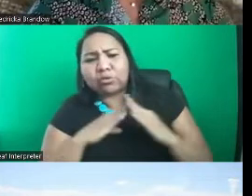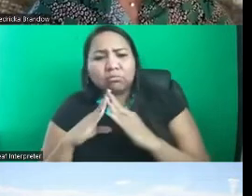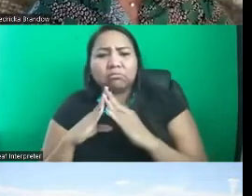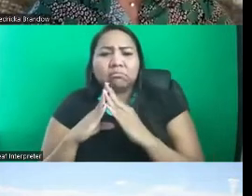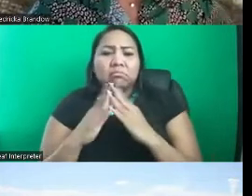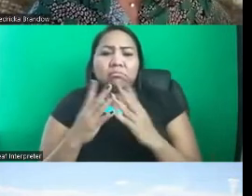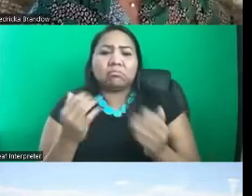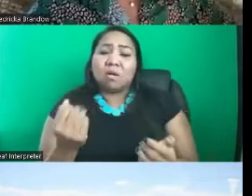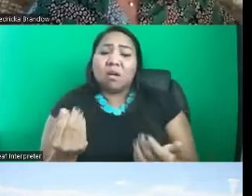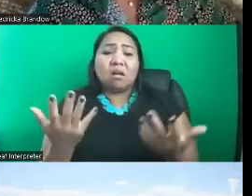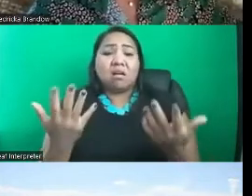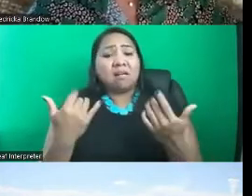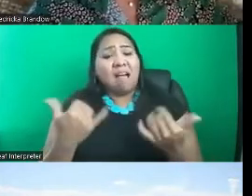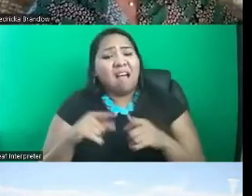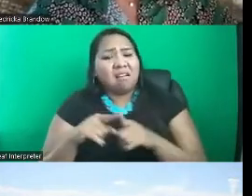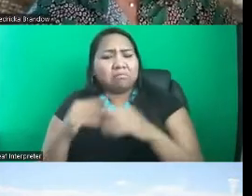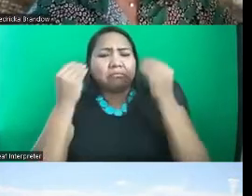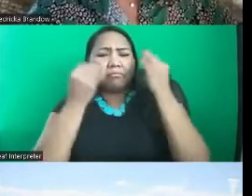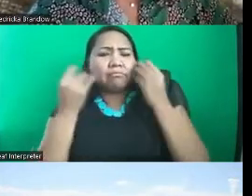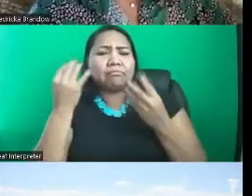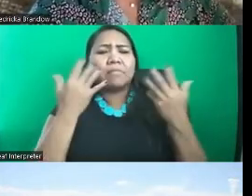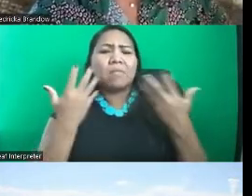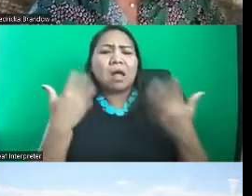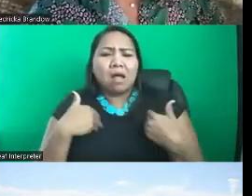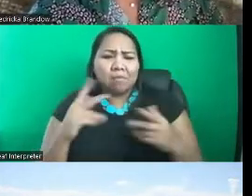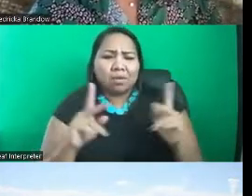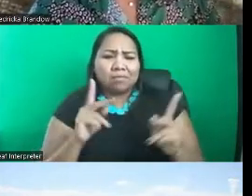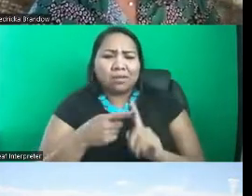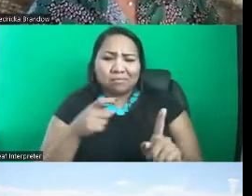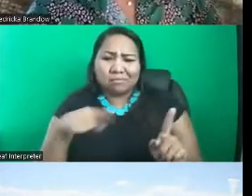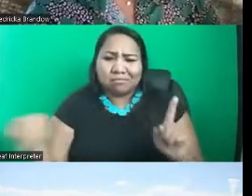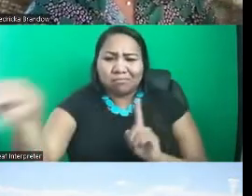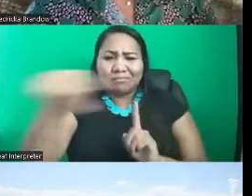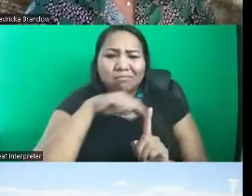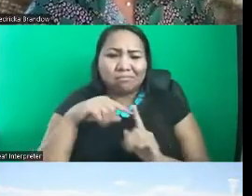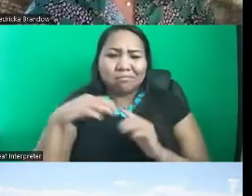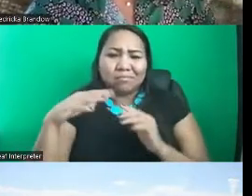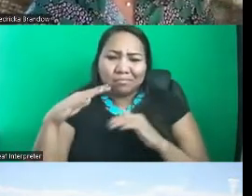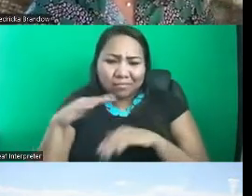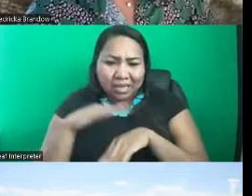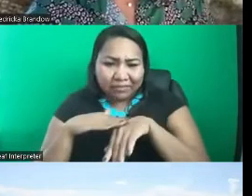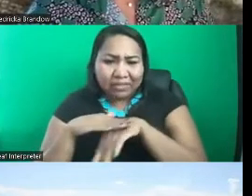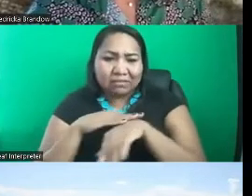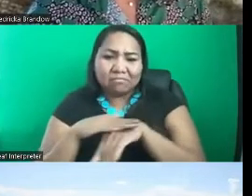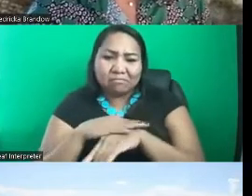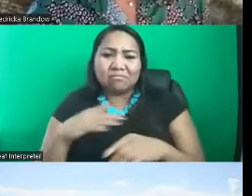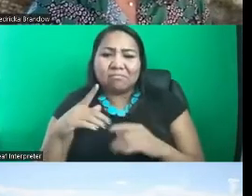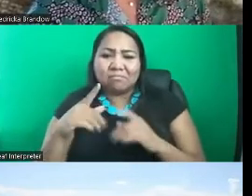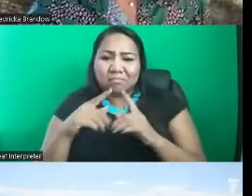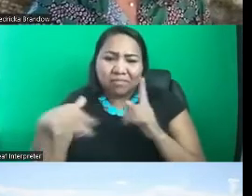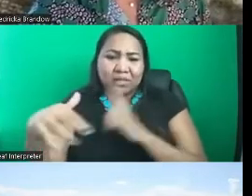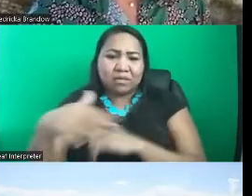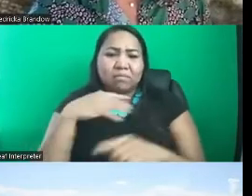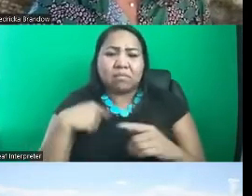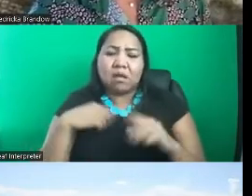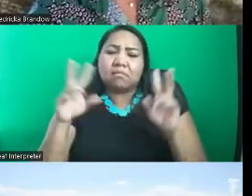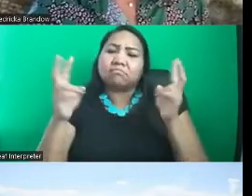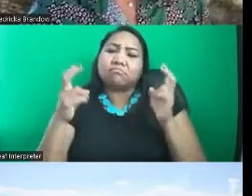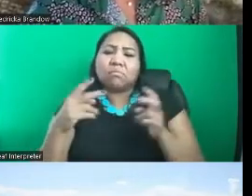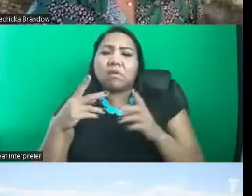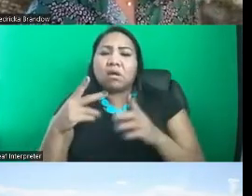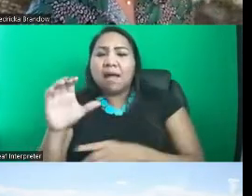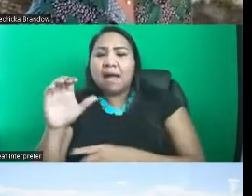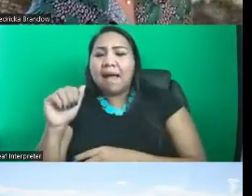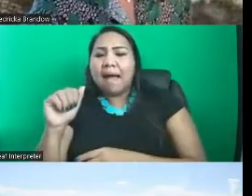our Indigenous youth who come from these epistemological and ontological spaces that I like to call capital H home, which you see